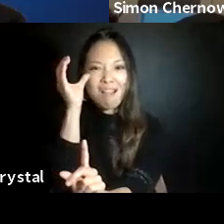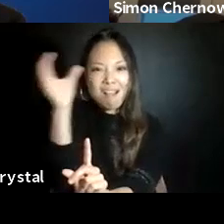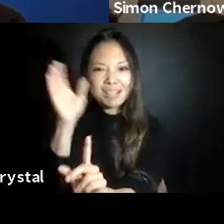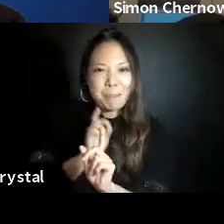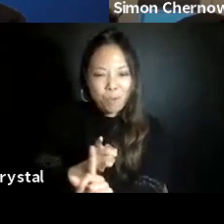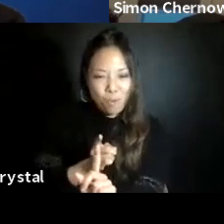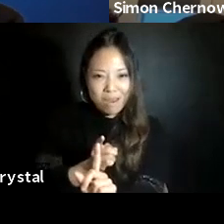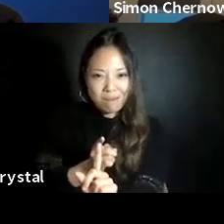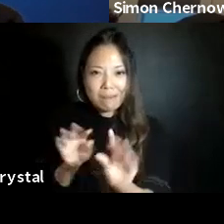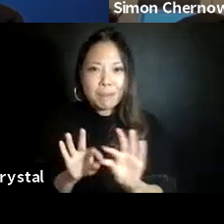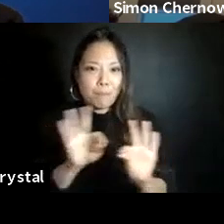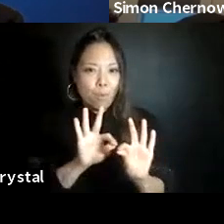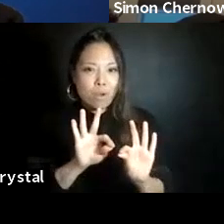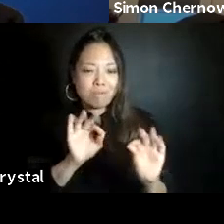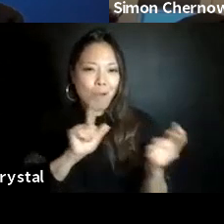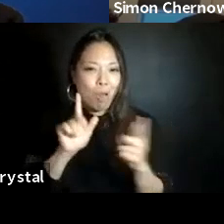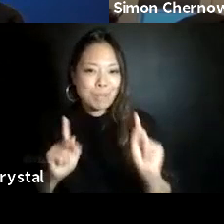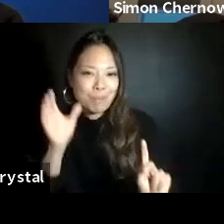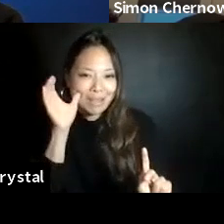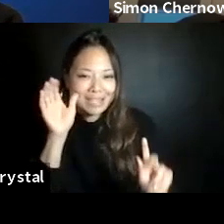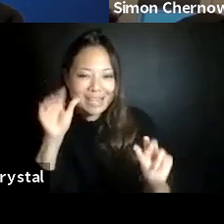all following. So